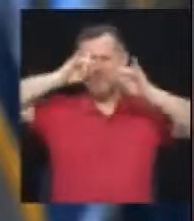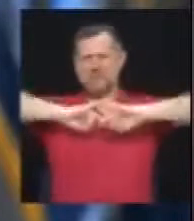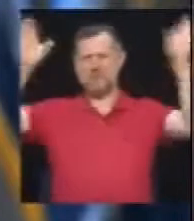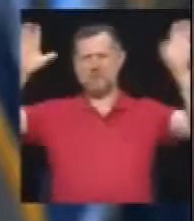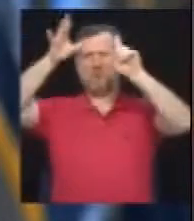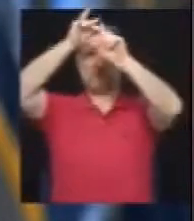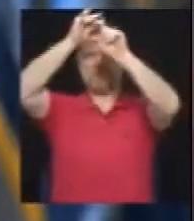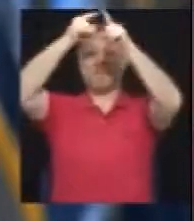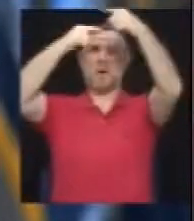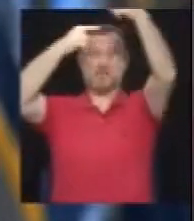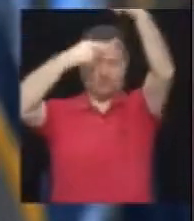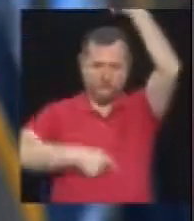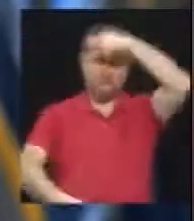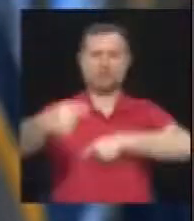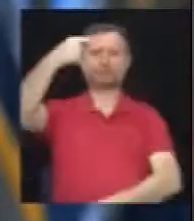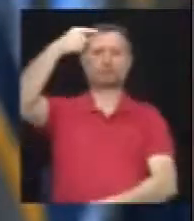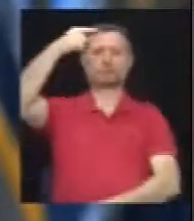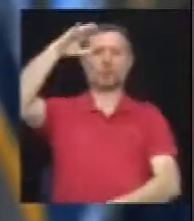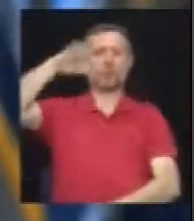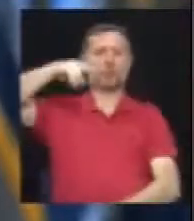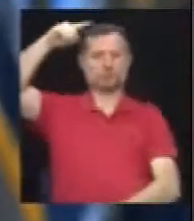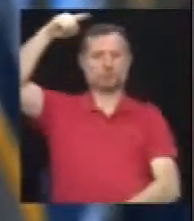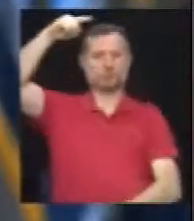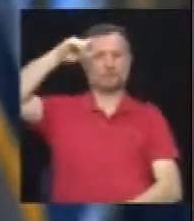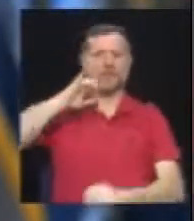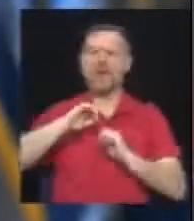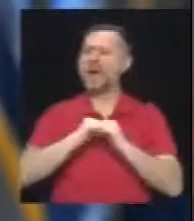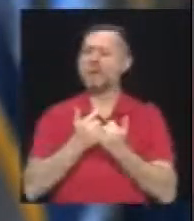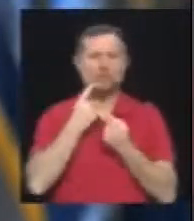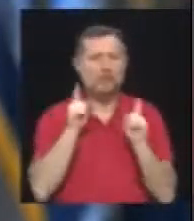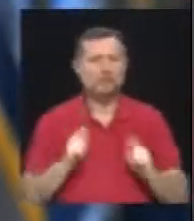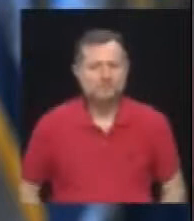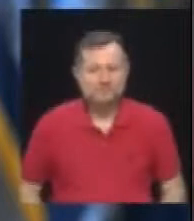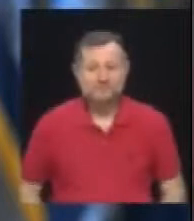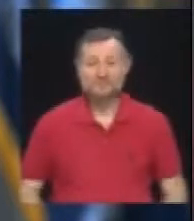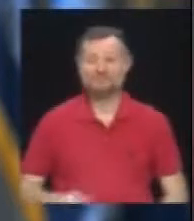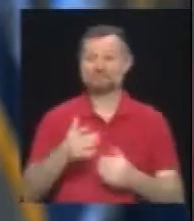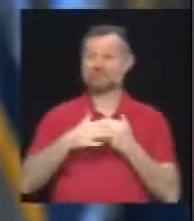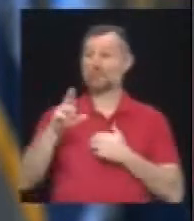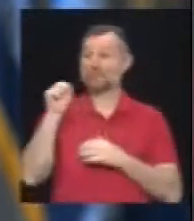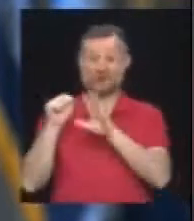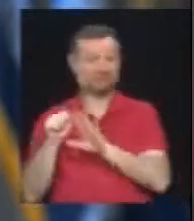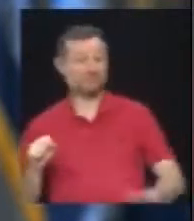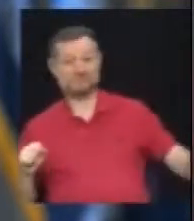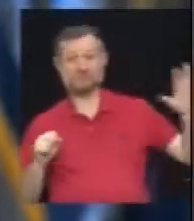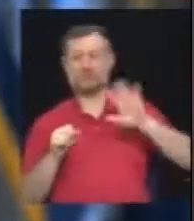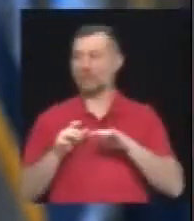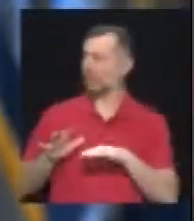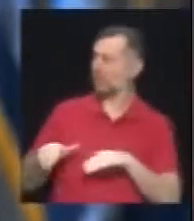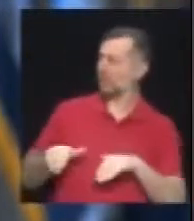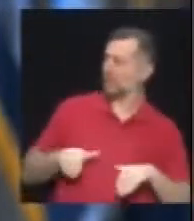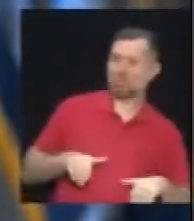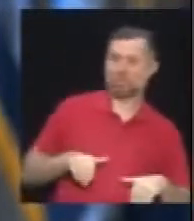one thought could be done. Why? Because when the rest of the nation put their head in the sand